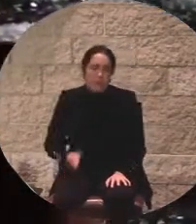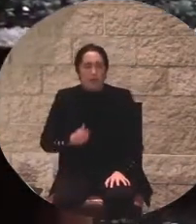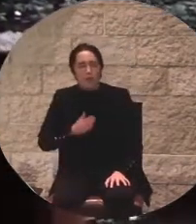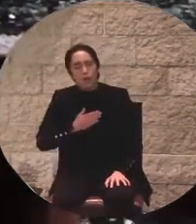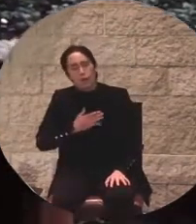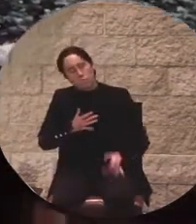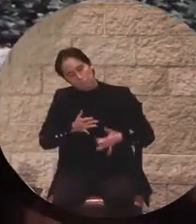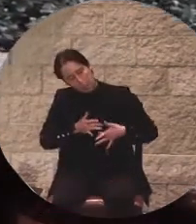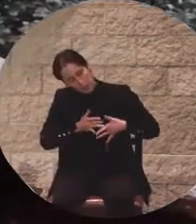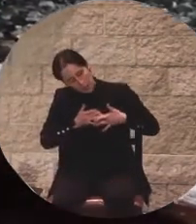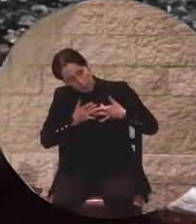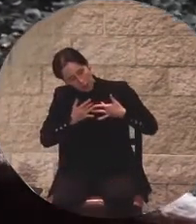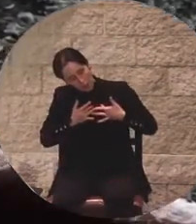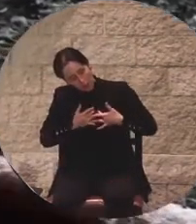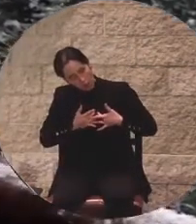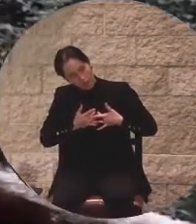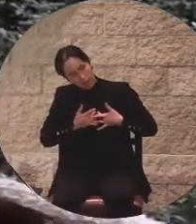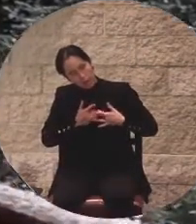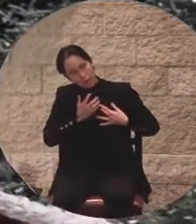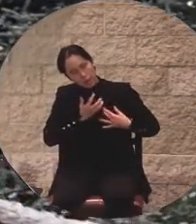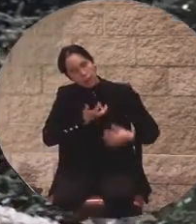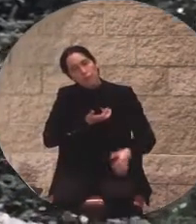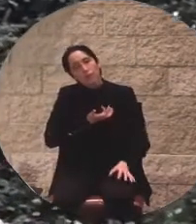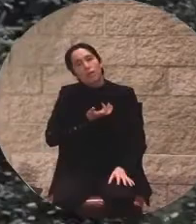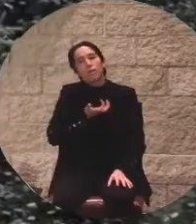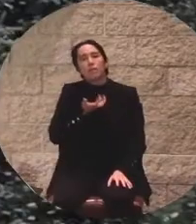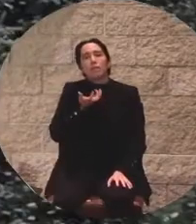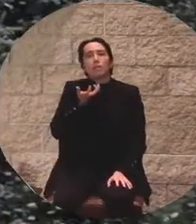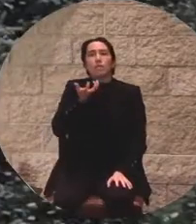My heart is in.